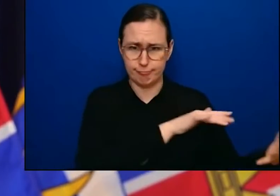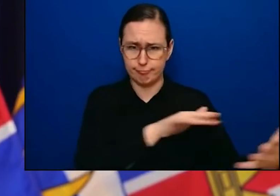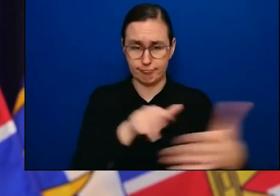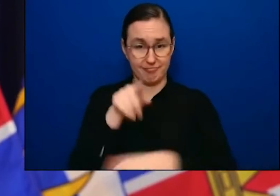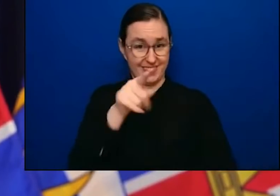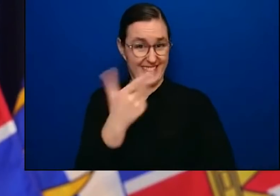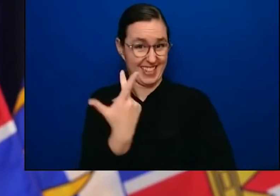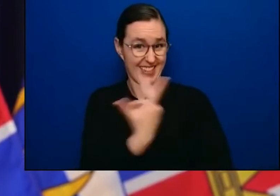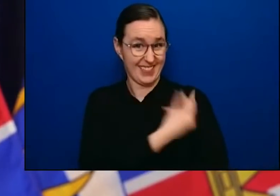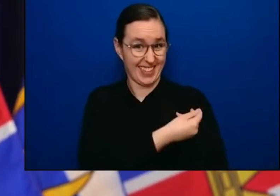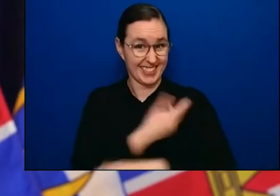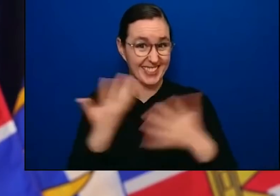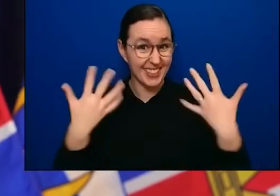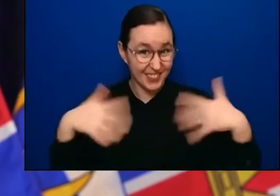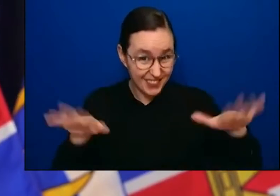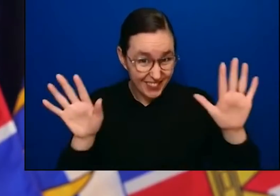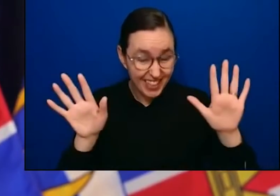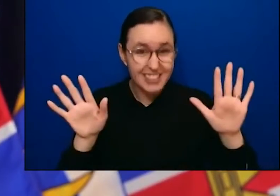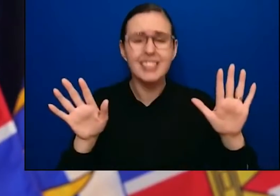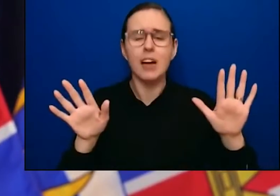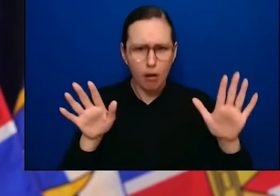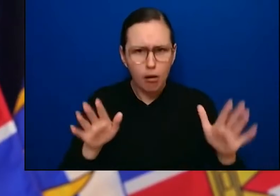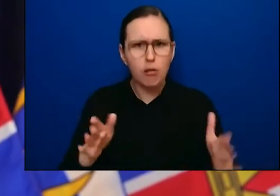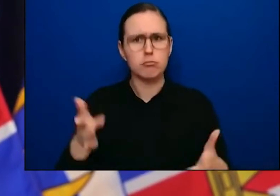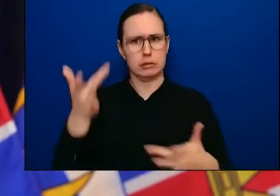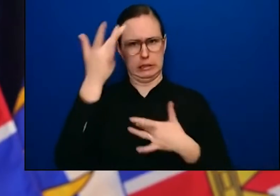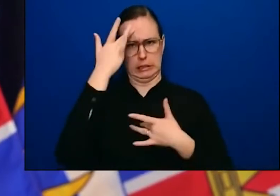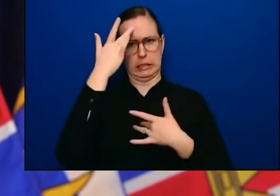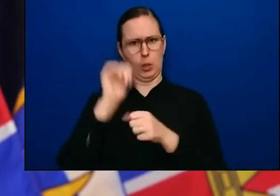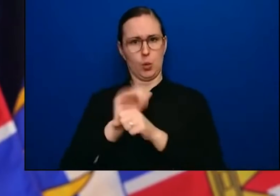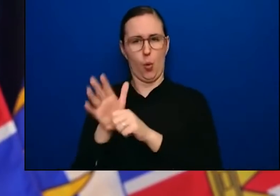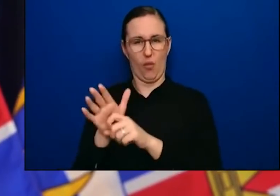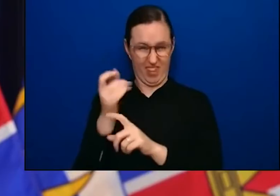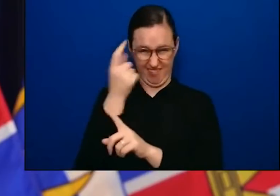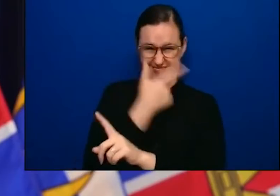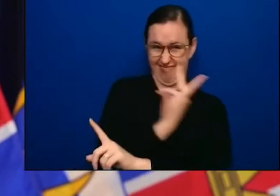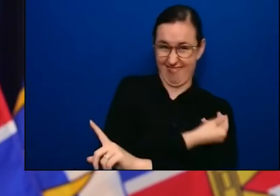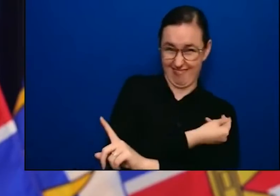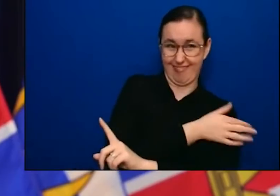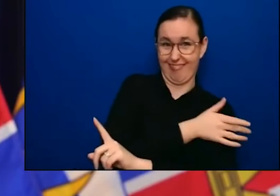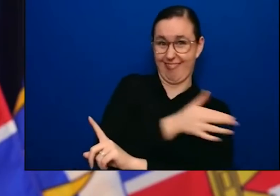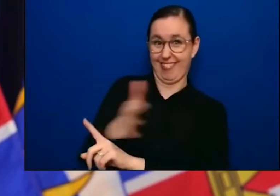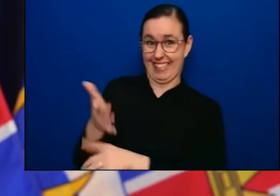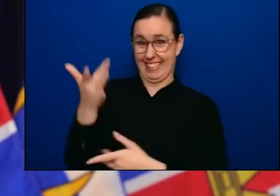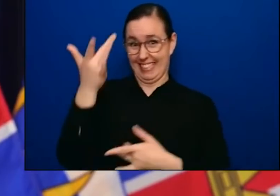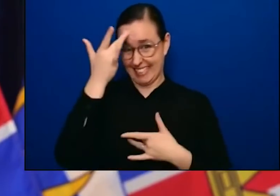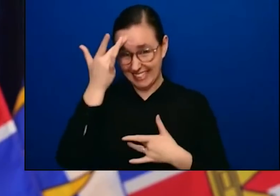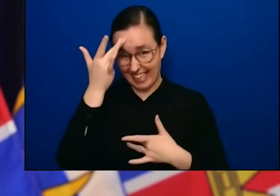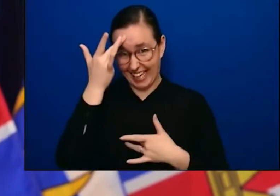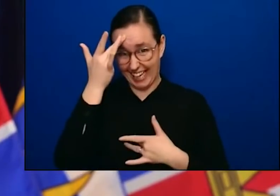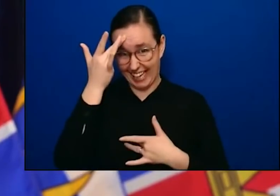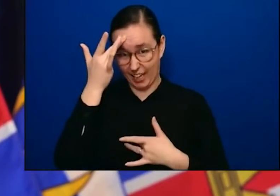with Omicron, your risk of developing long COVID is considerably lower.